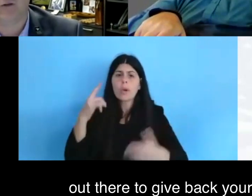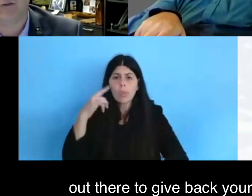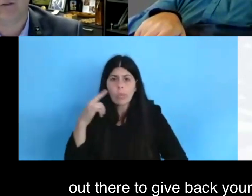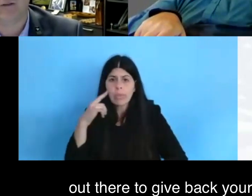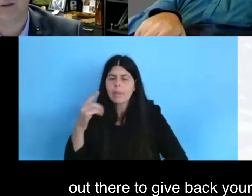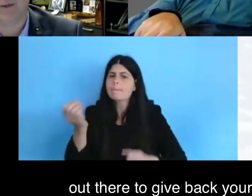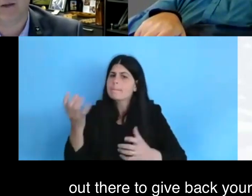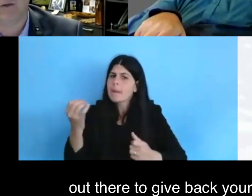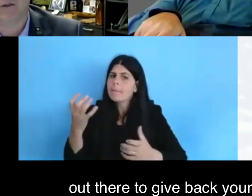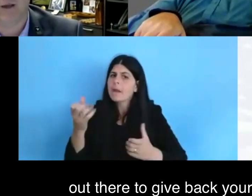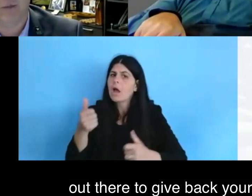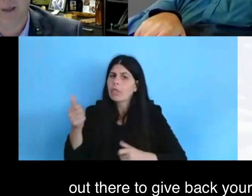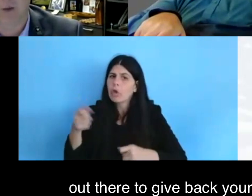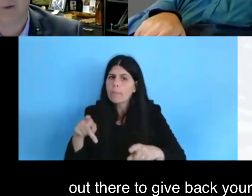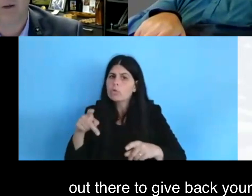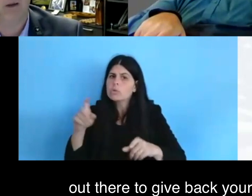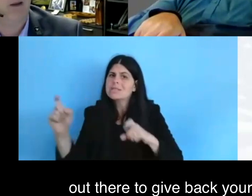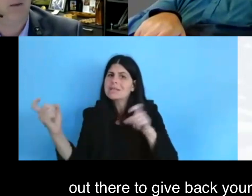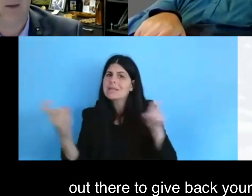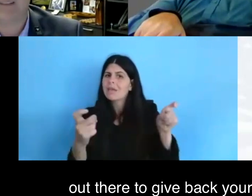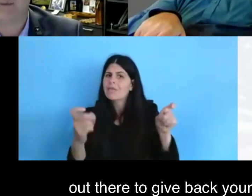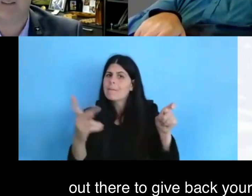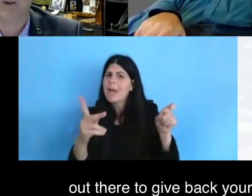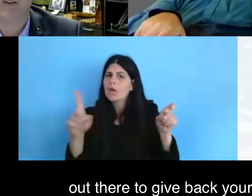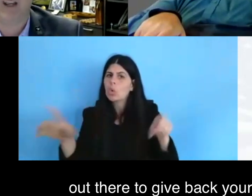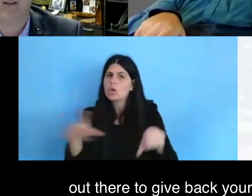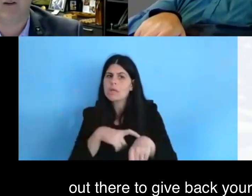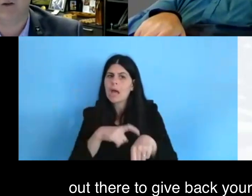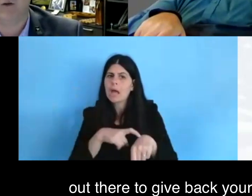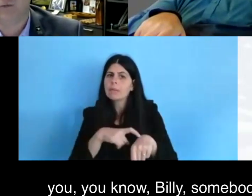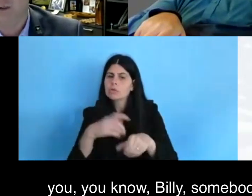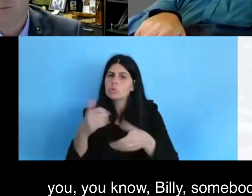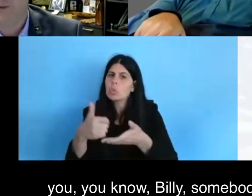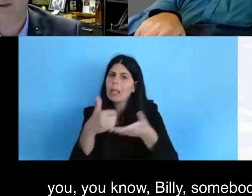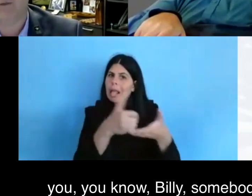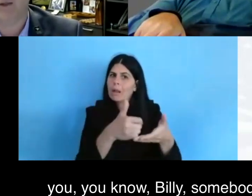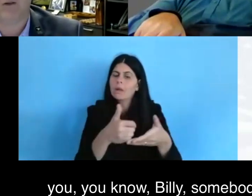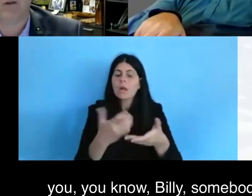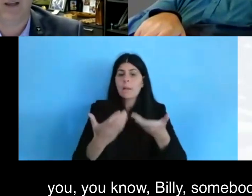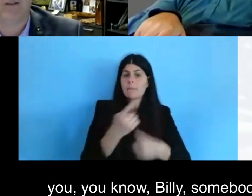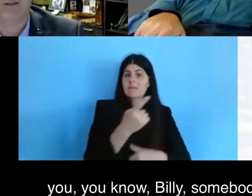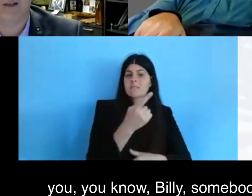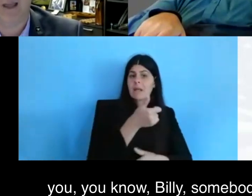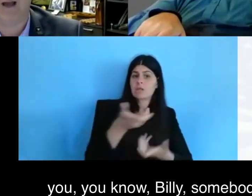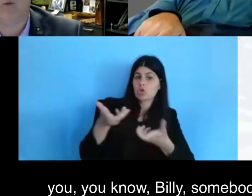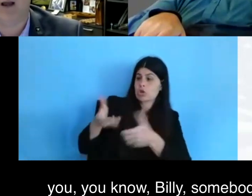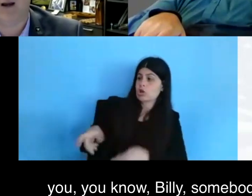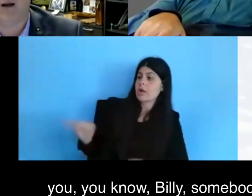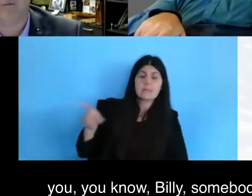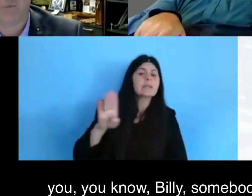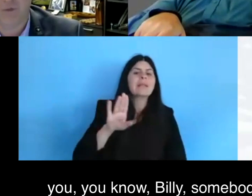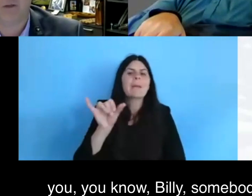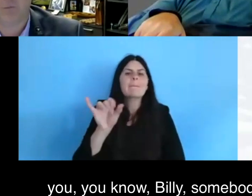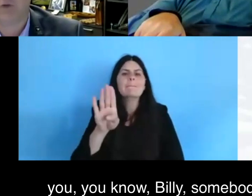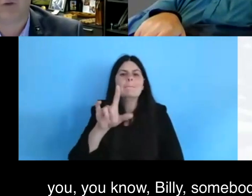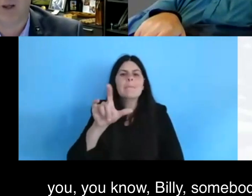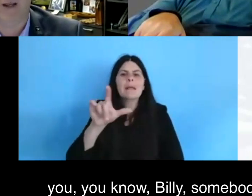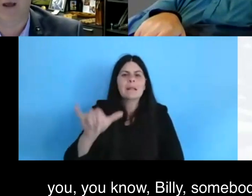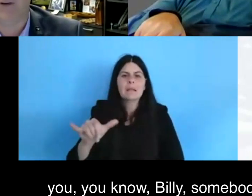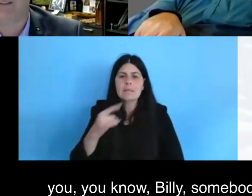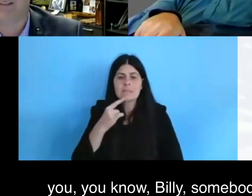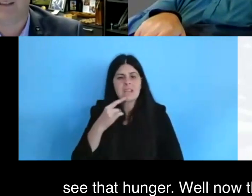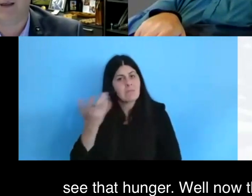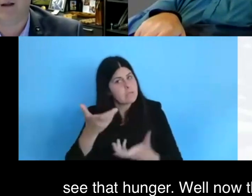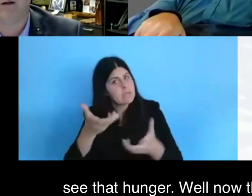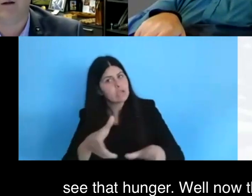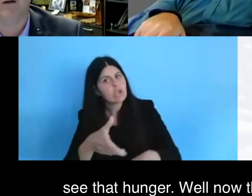your service and give back your time to help. Maybe somebody took a chance on you, Billy, somebody took a chance and said, hey, I want to hire this person right now